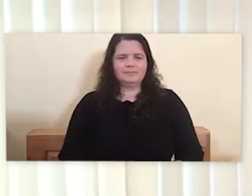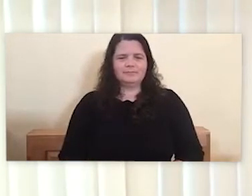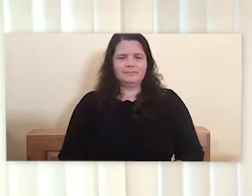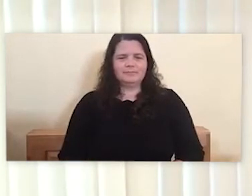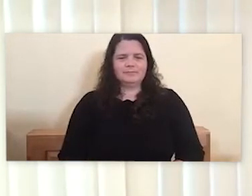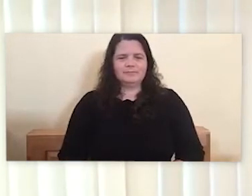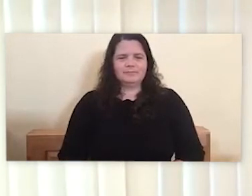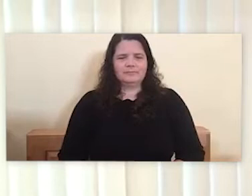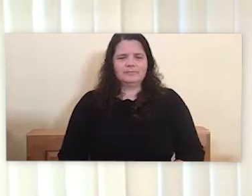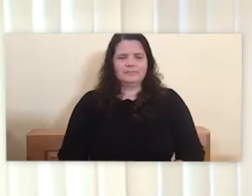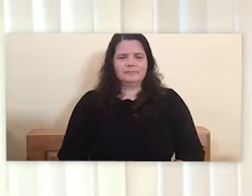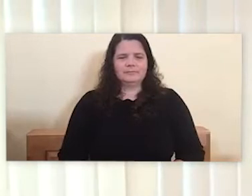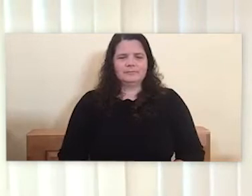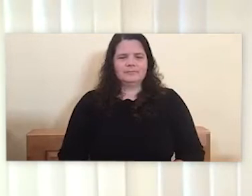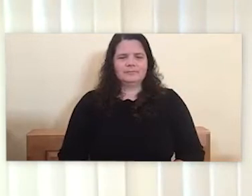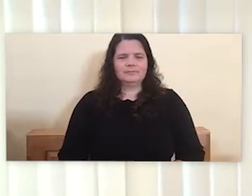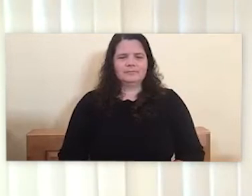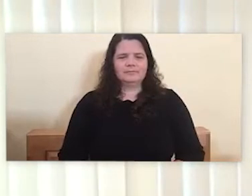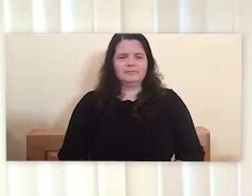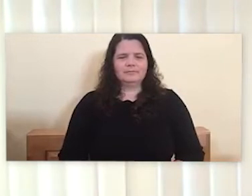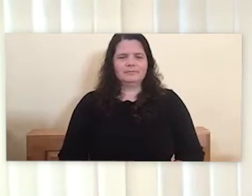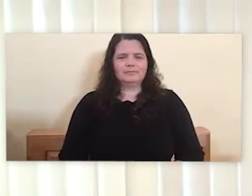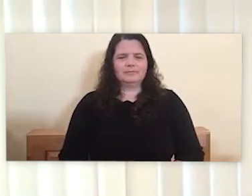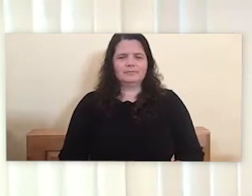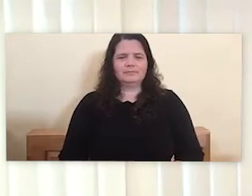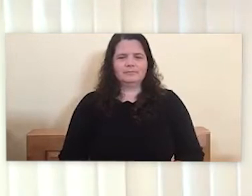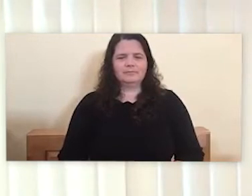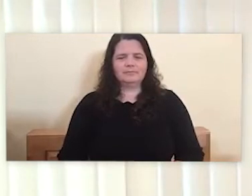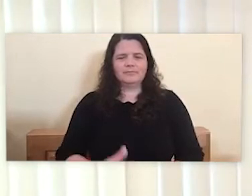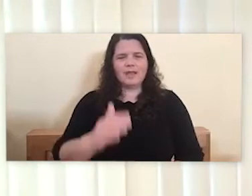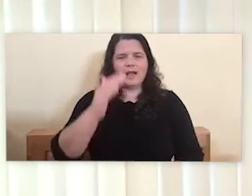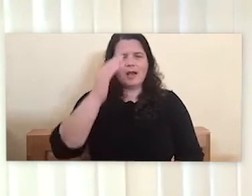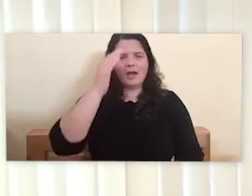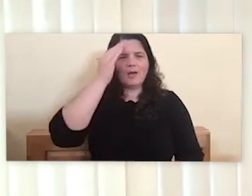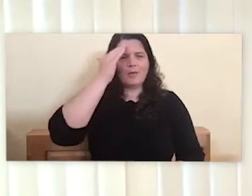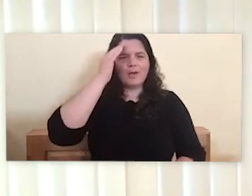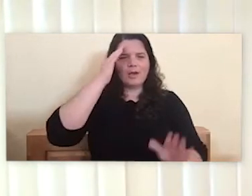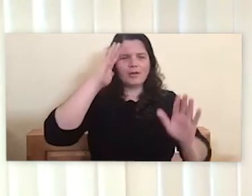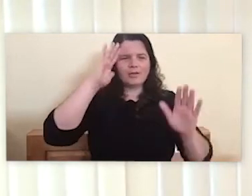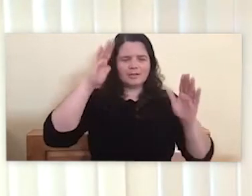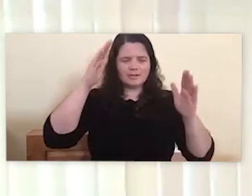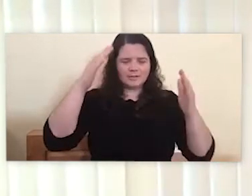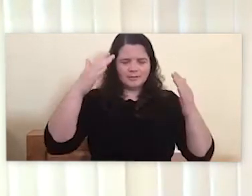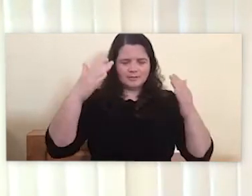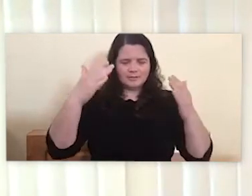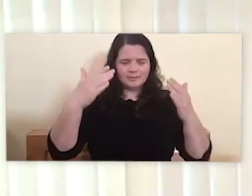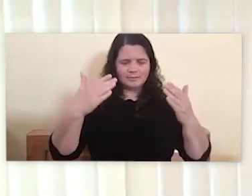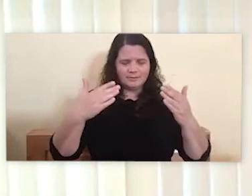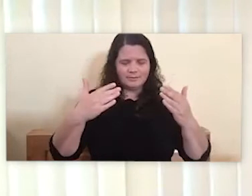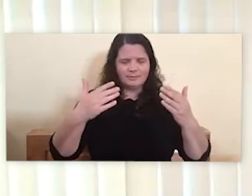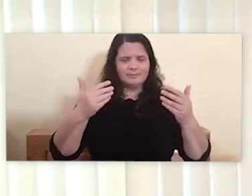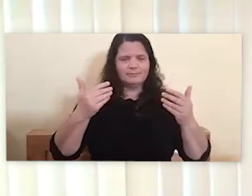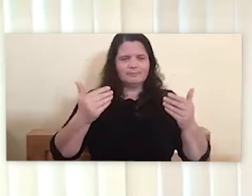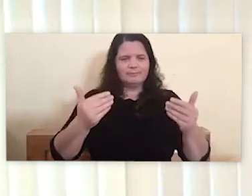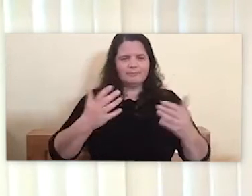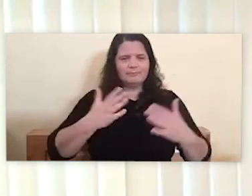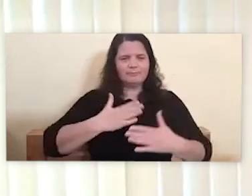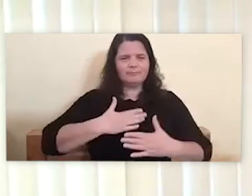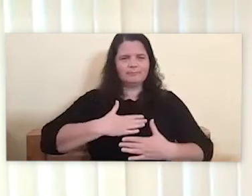And as you settle your awareness into your body, perhaps taking a couple intentionally deep breaths.